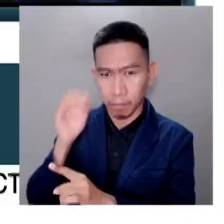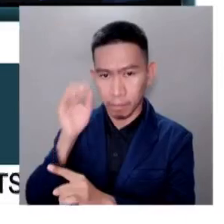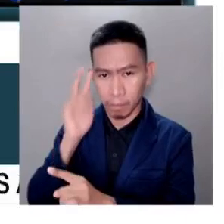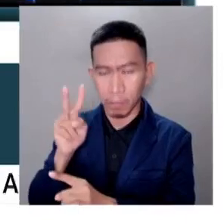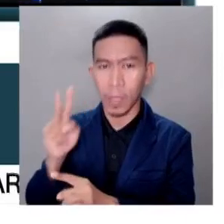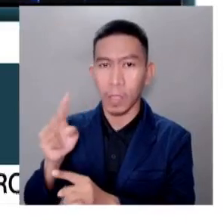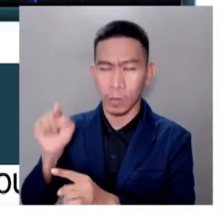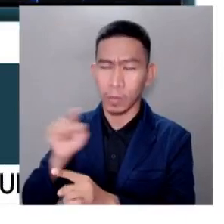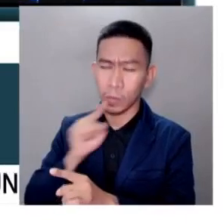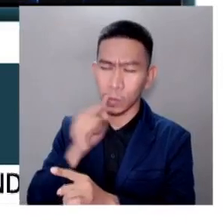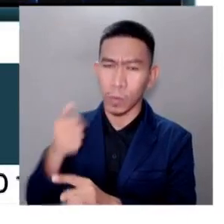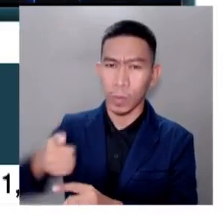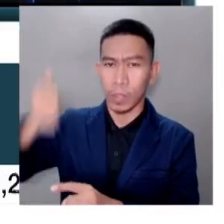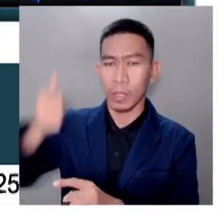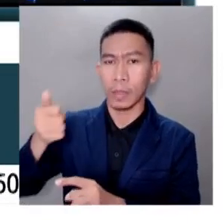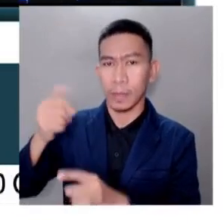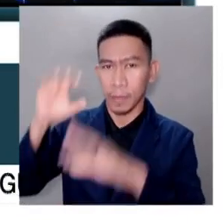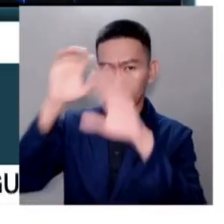presidency.